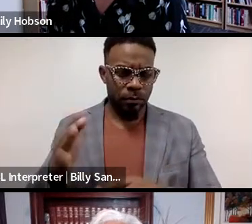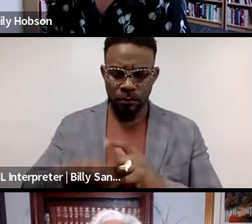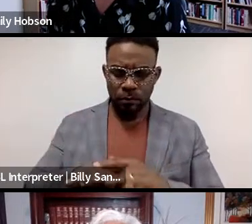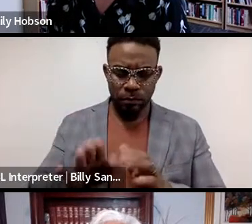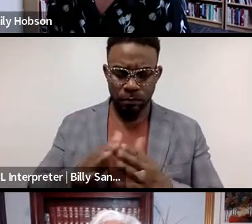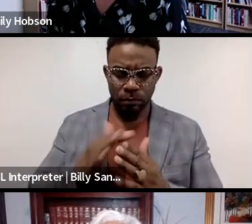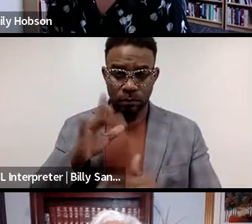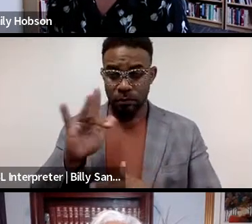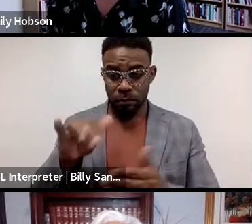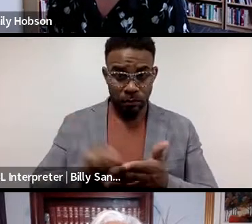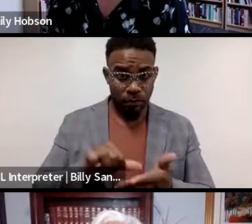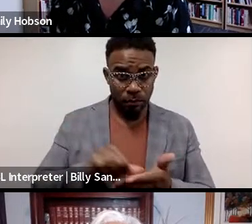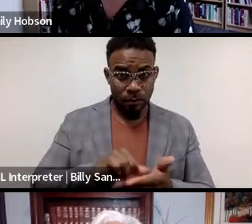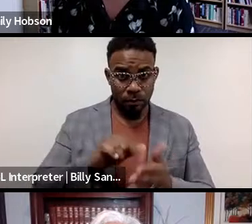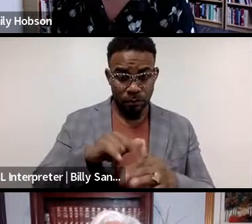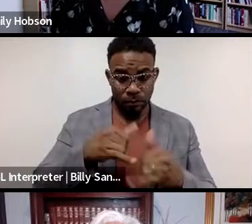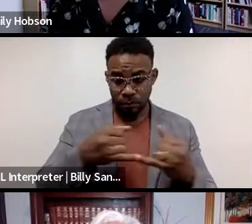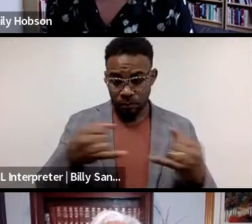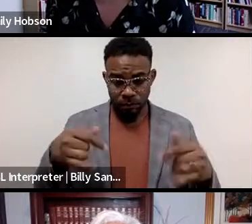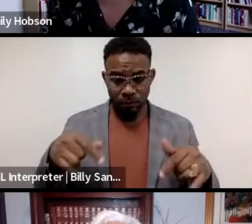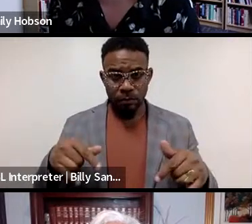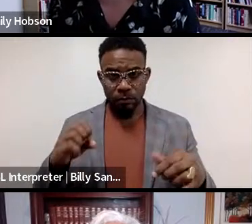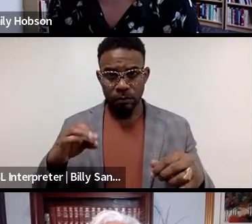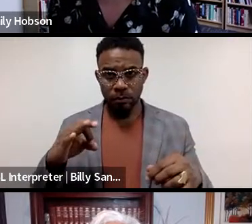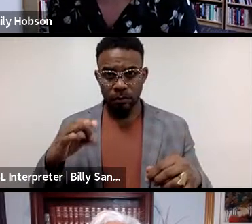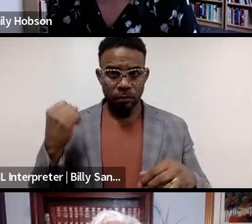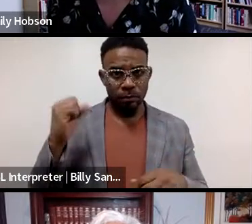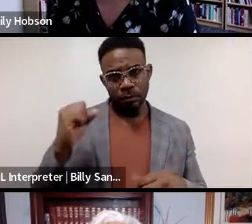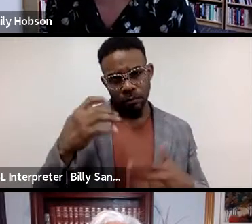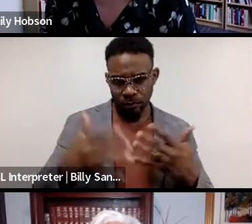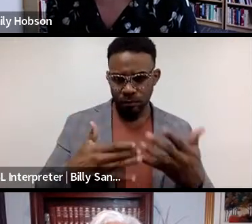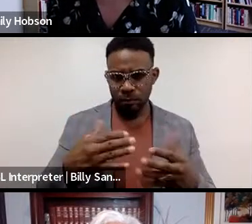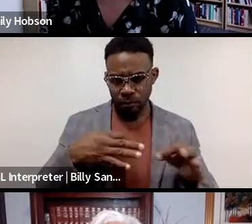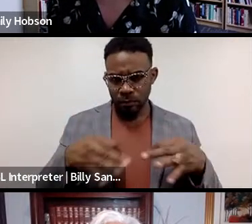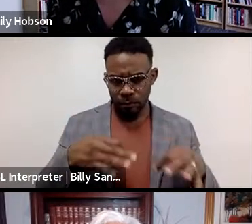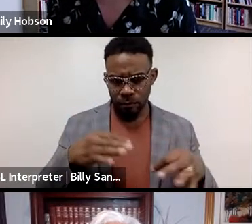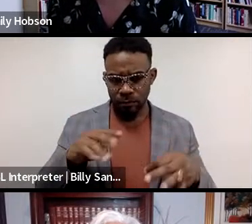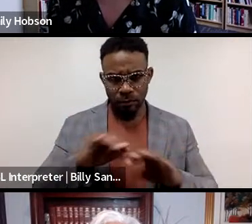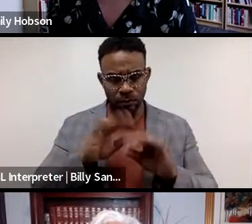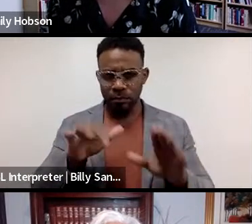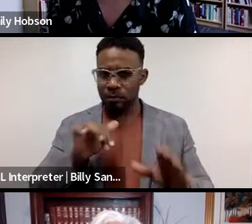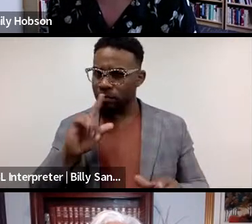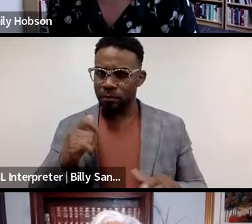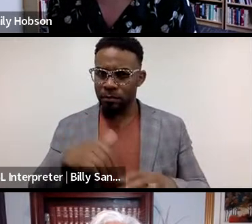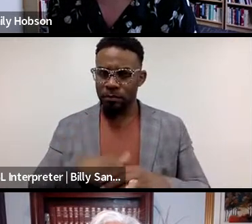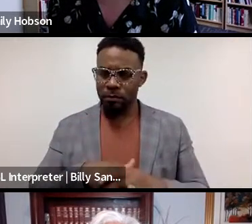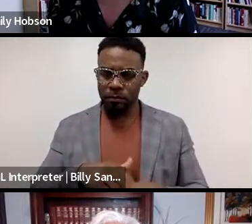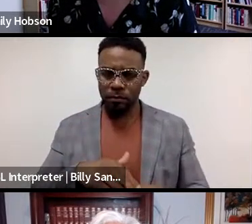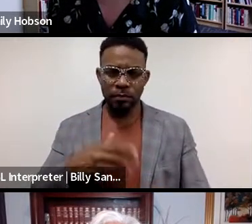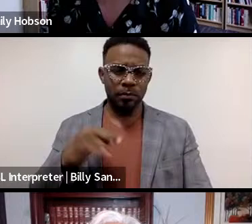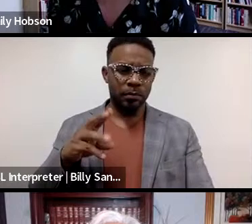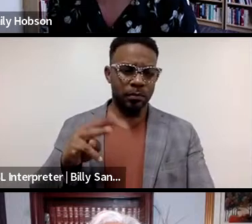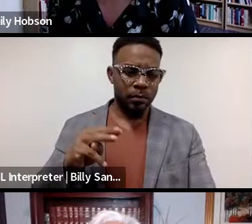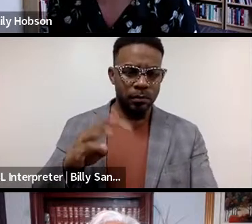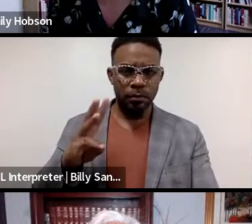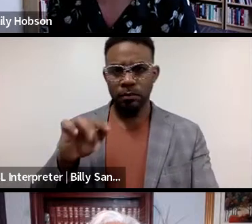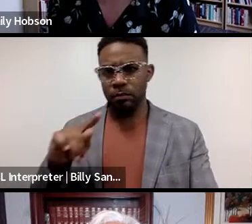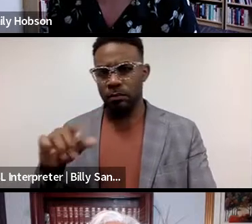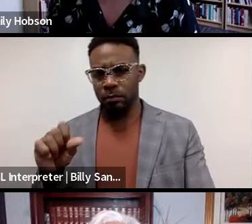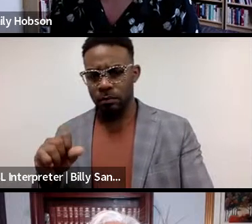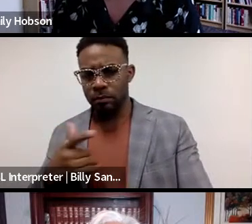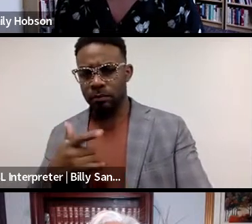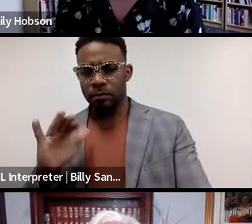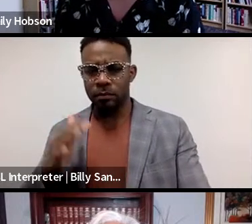have a 25-page timeline of the rebellions, kind of laying the data clear. And they're not just in, you know, Harlem and Watts and